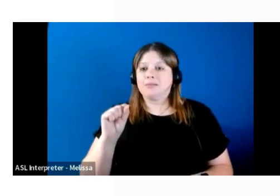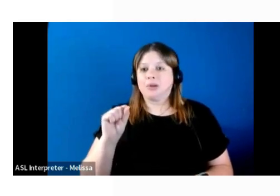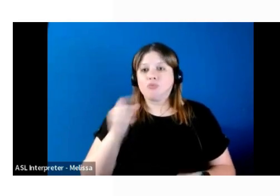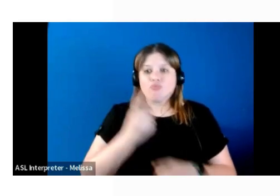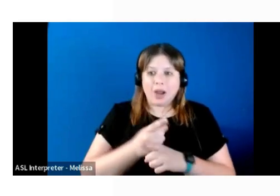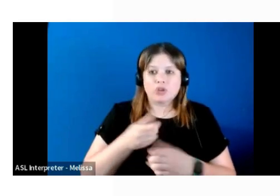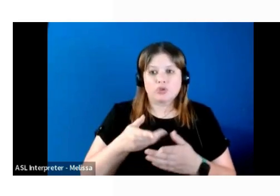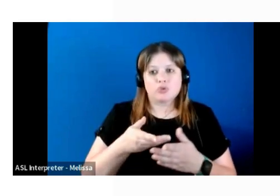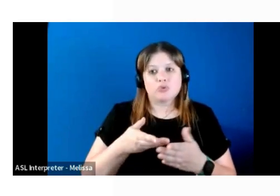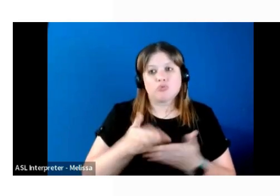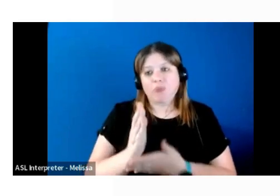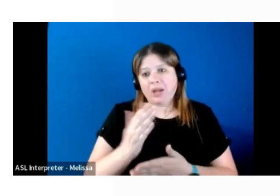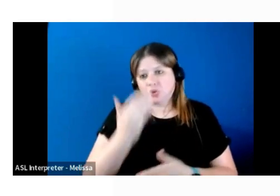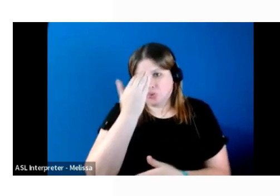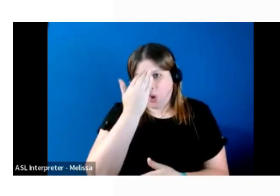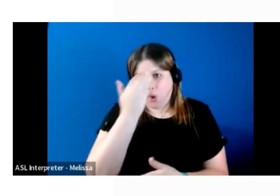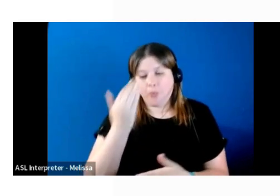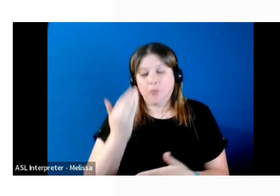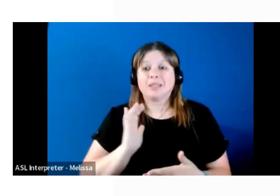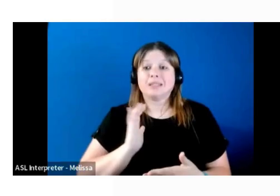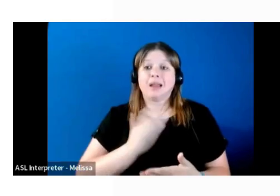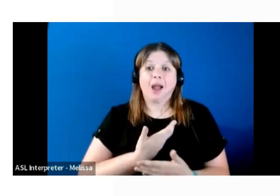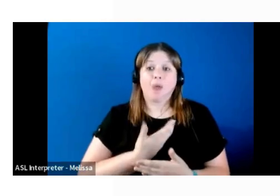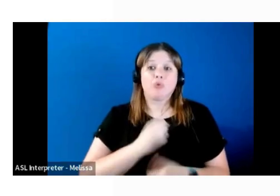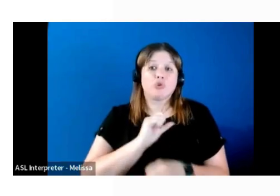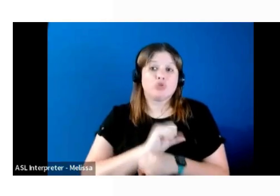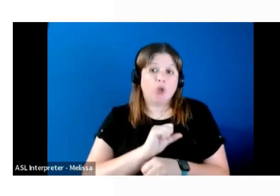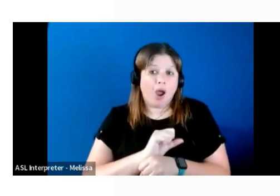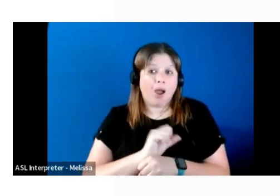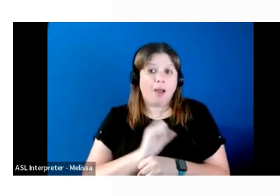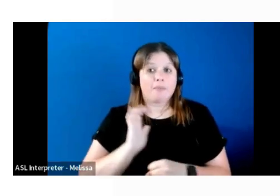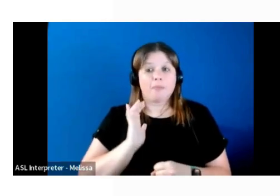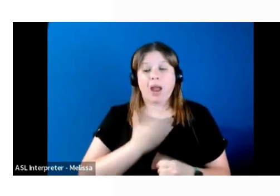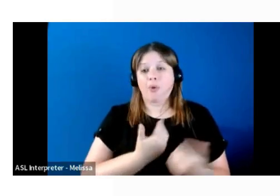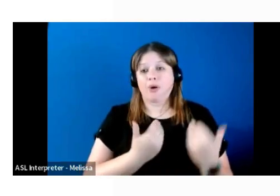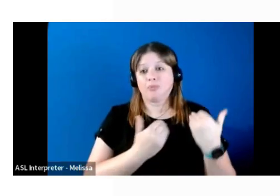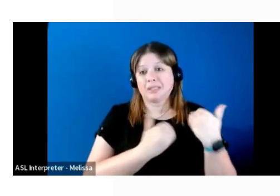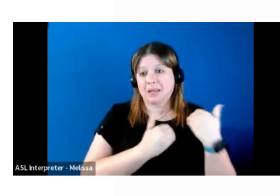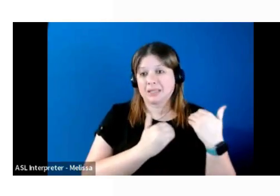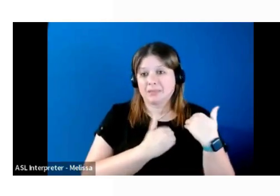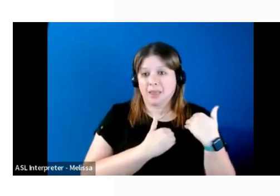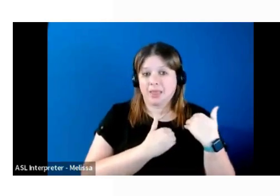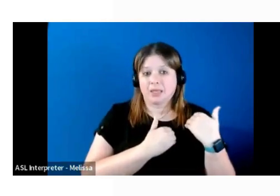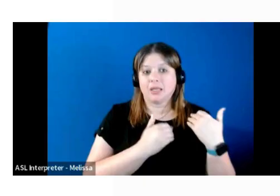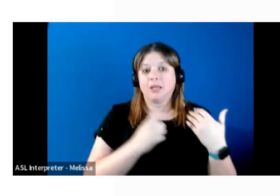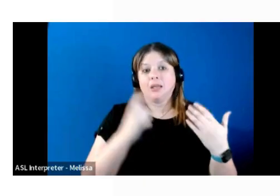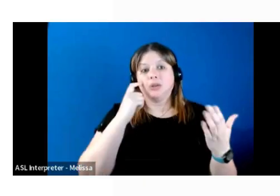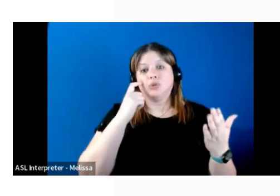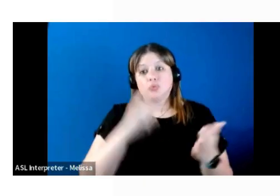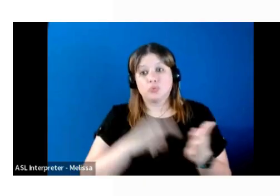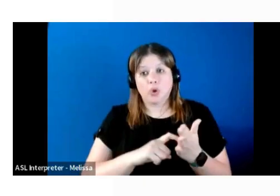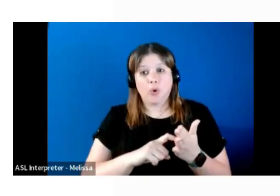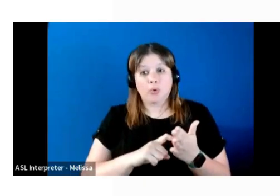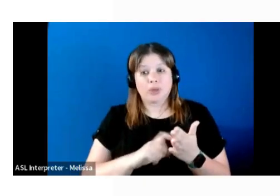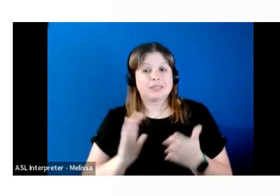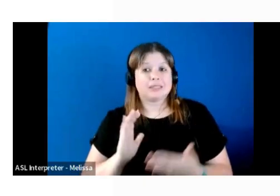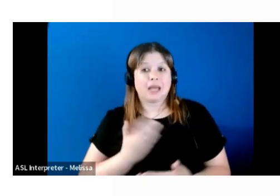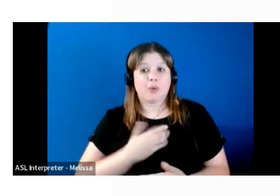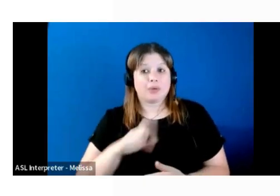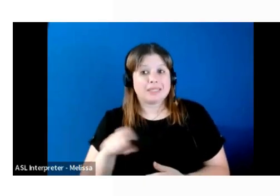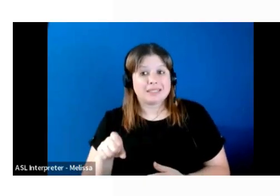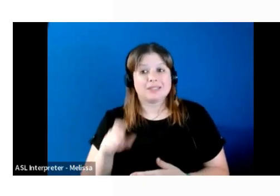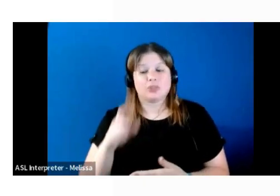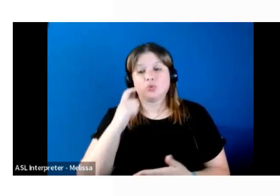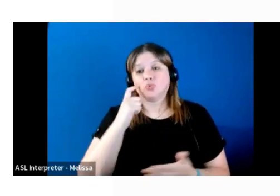And it is our own job and responsibility to notice our needs and limits,